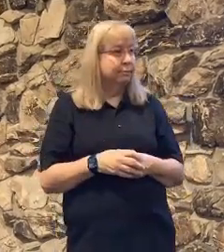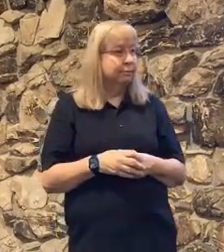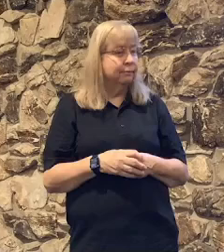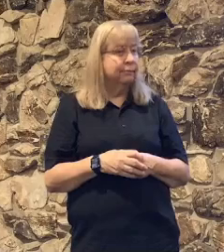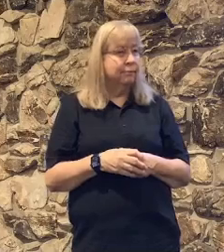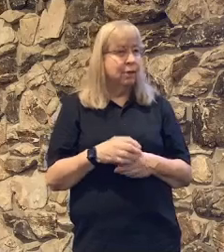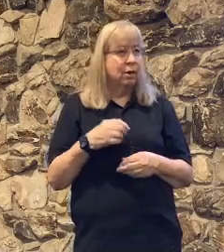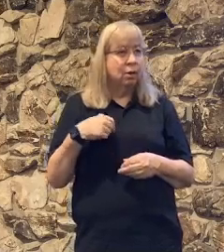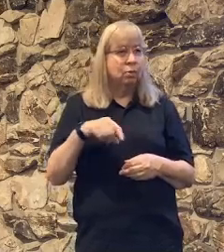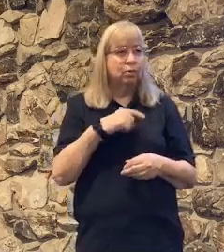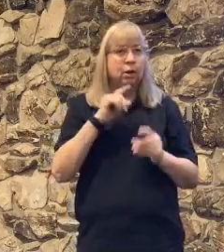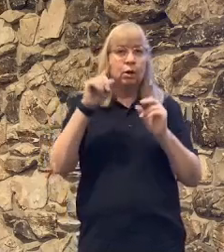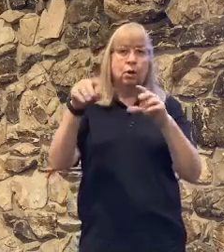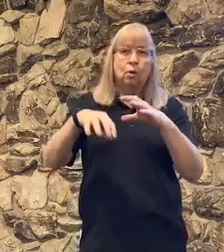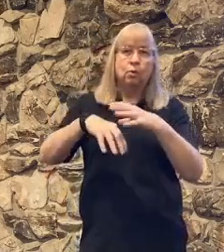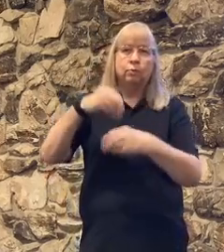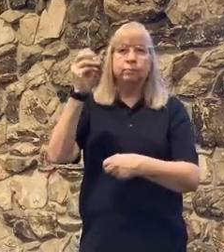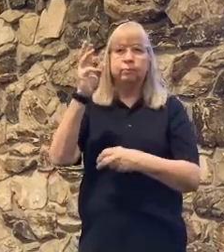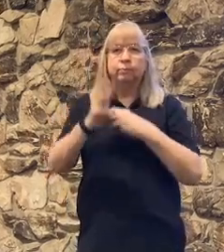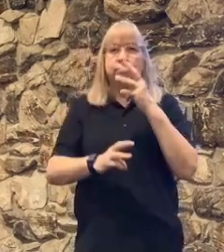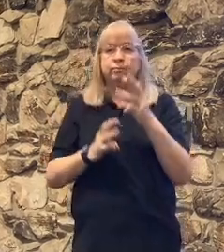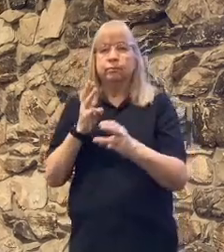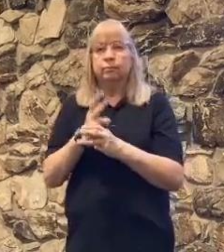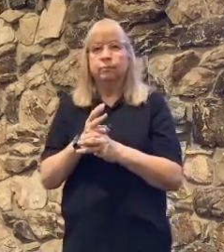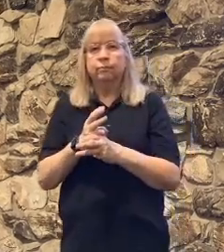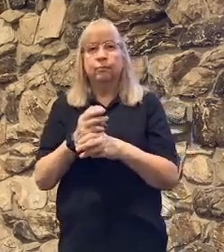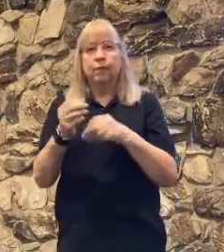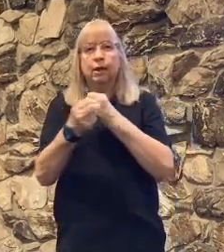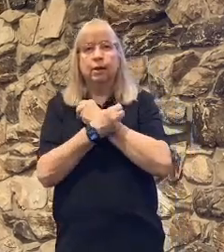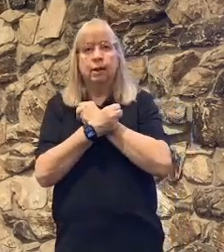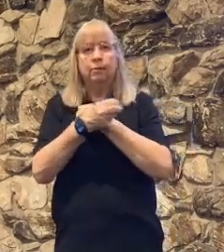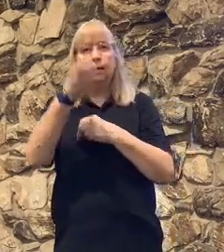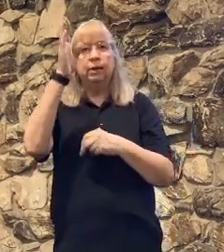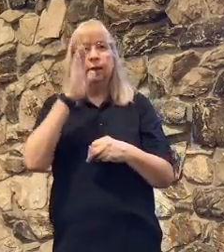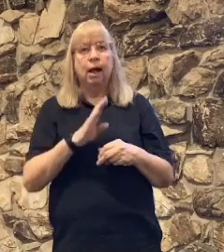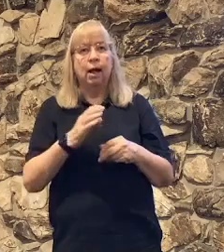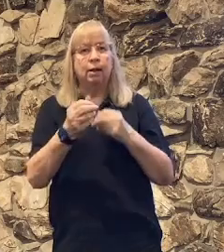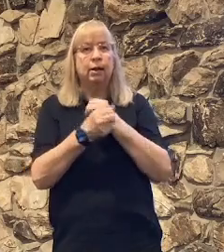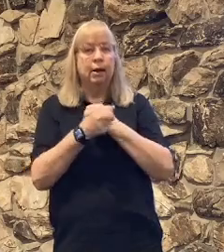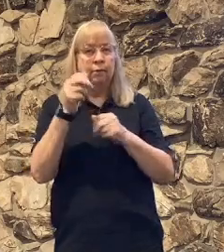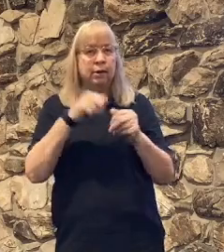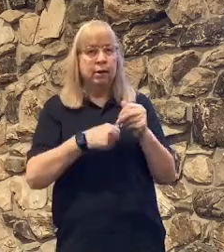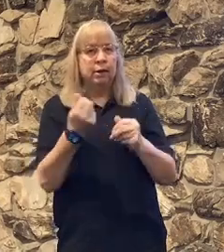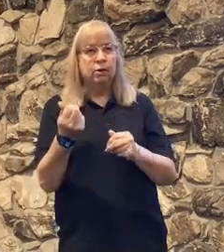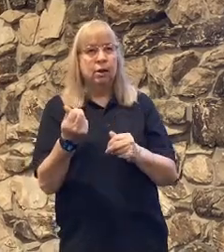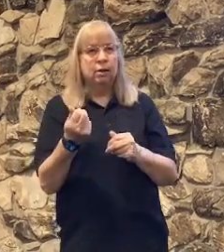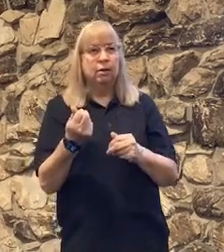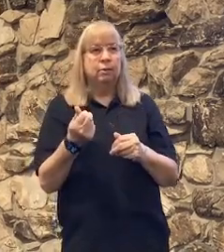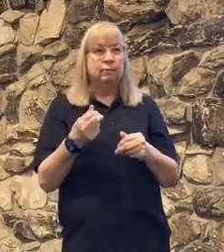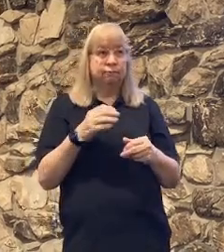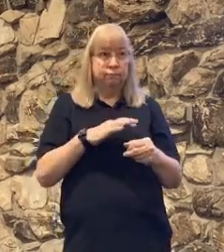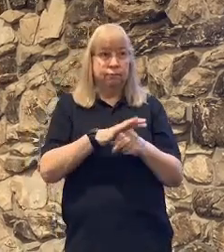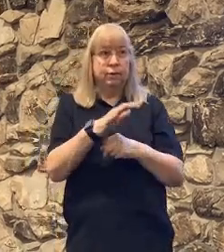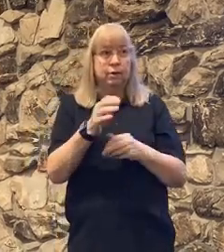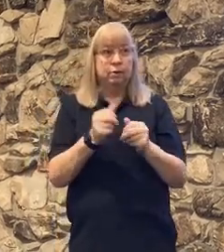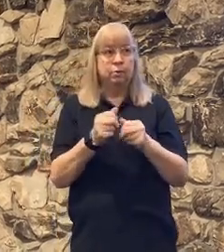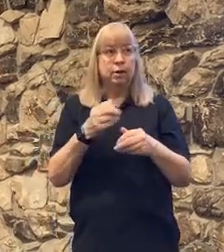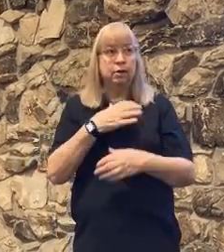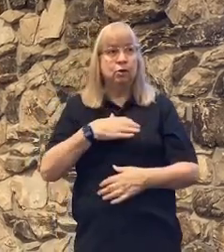So we can go out in the world, loving God, loving each other, filled with joy.